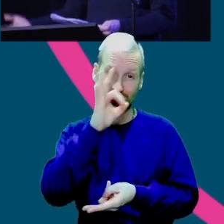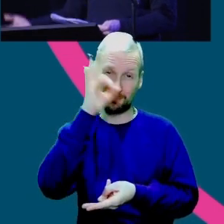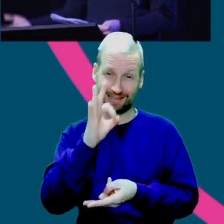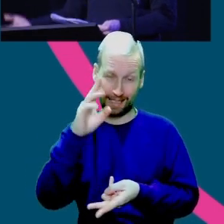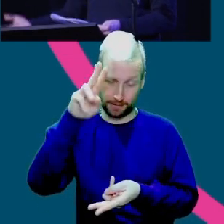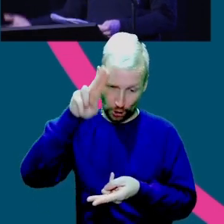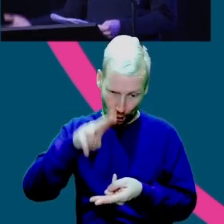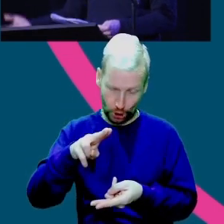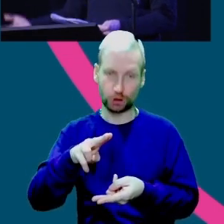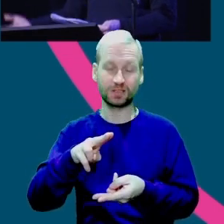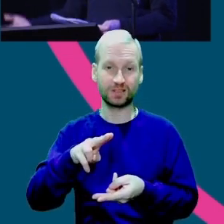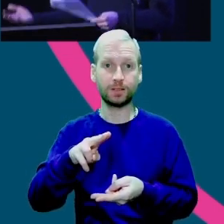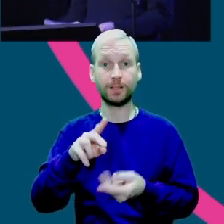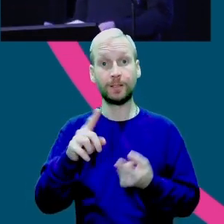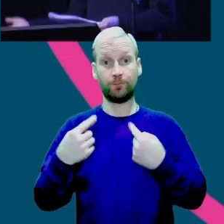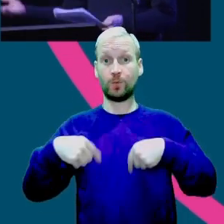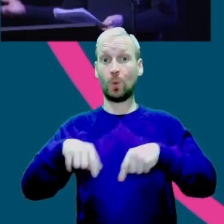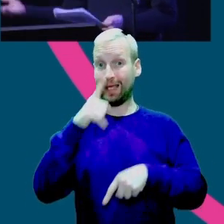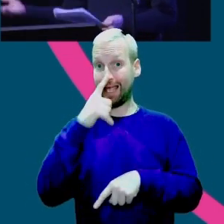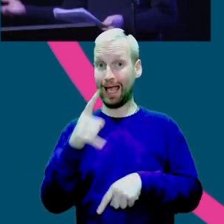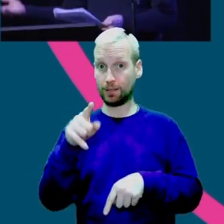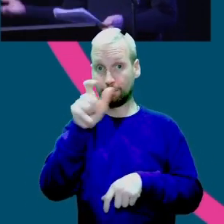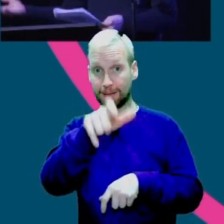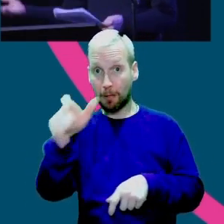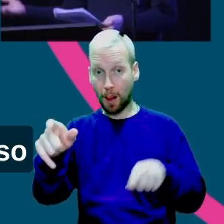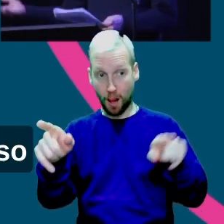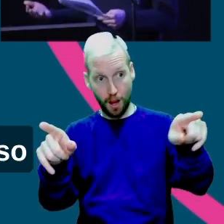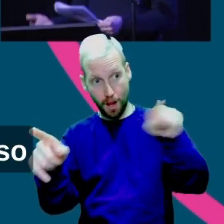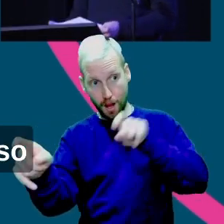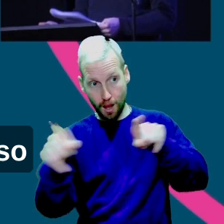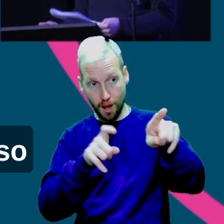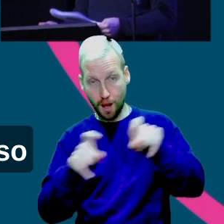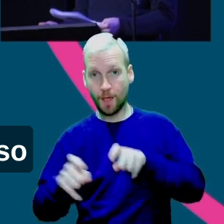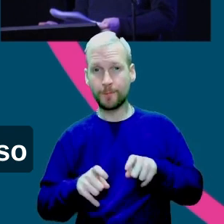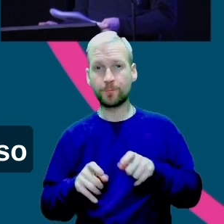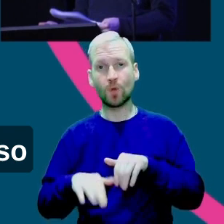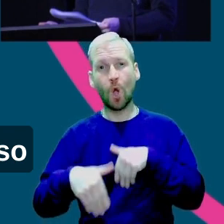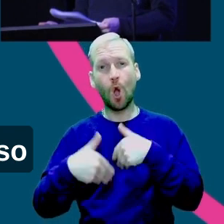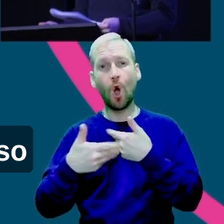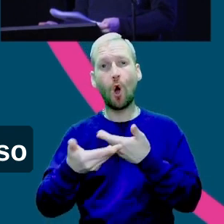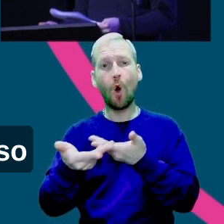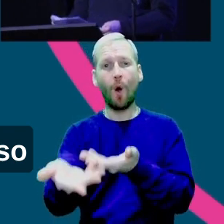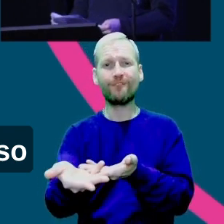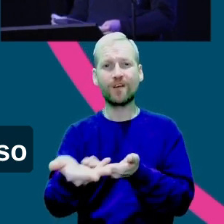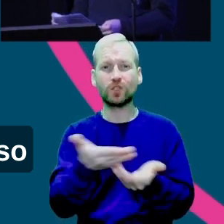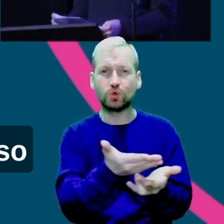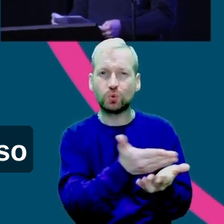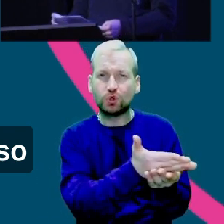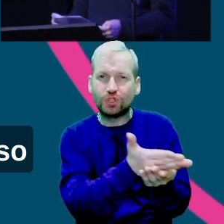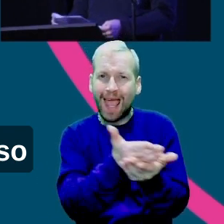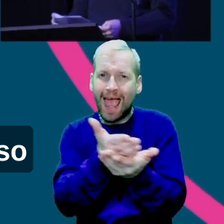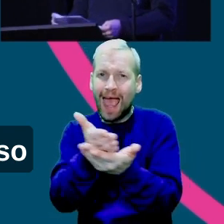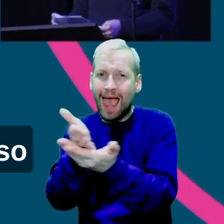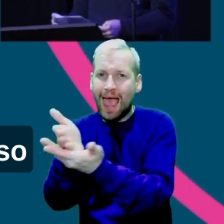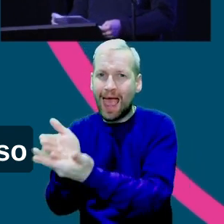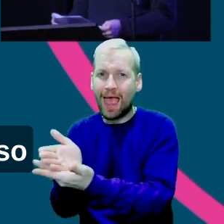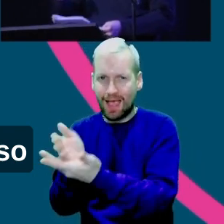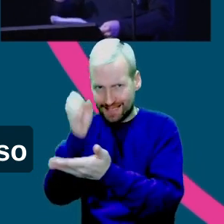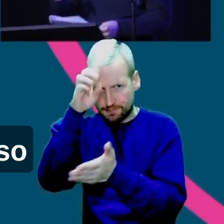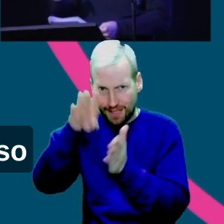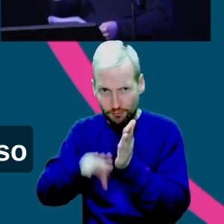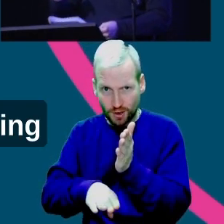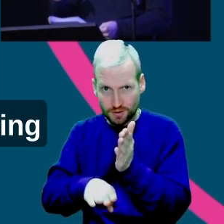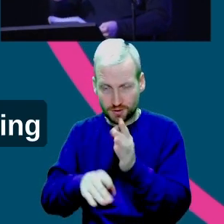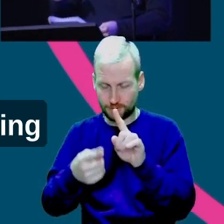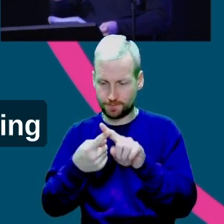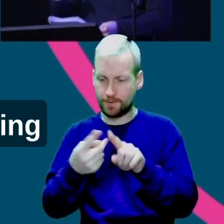we can do is invite people in, offer a platform, to share our experiences and